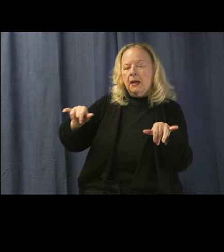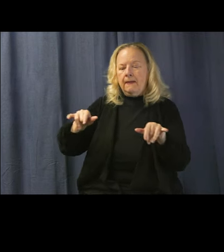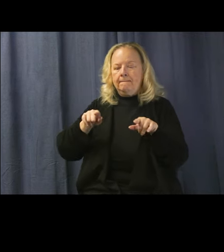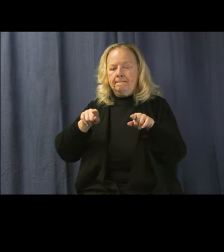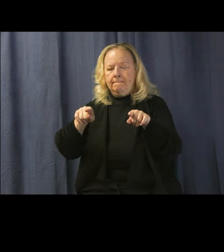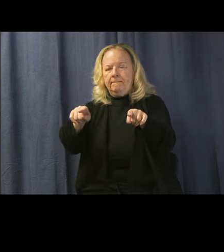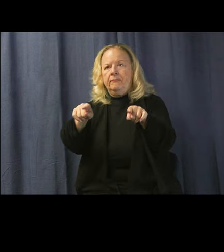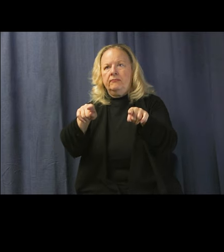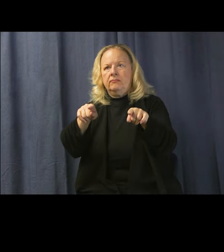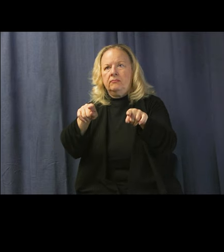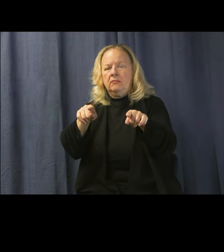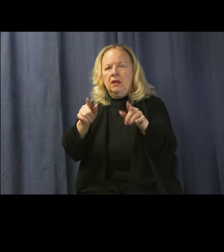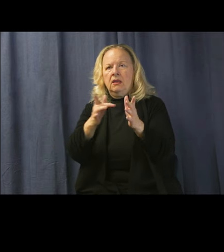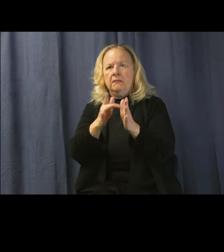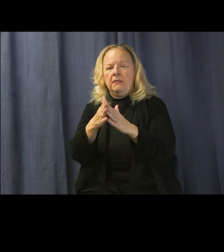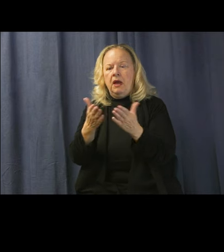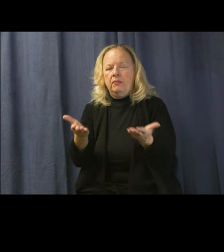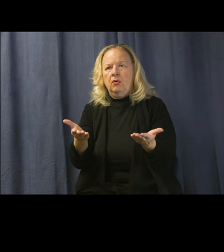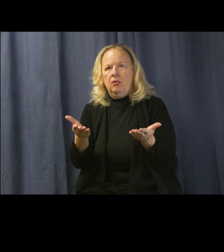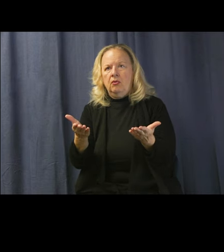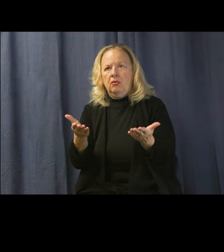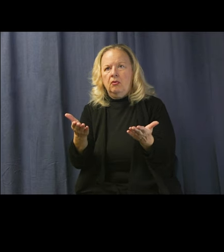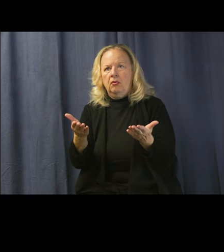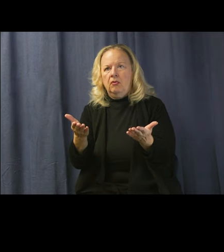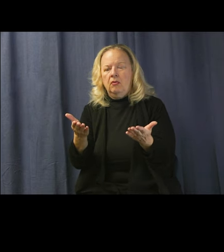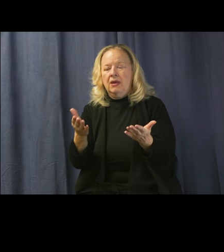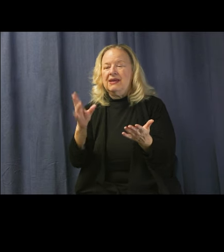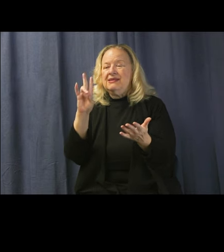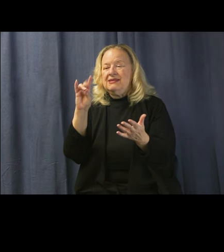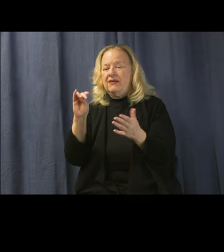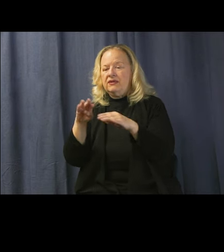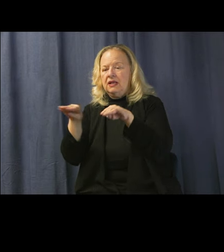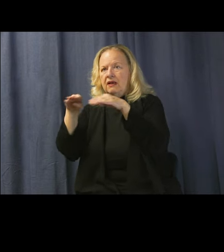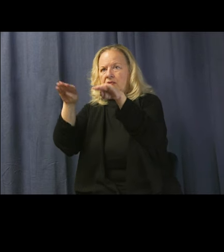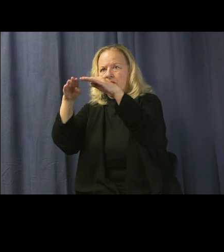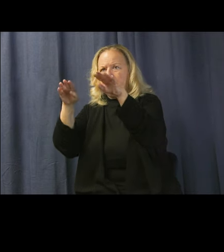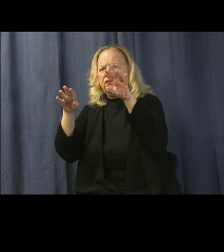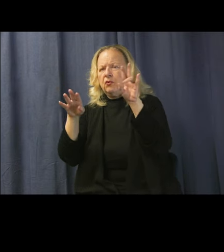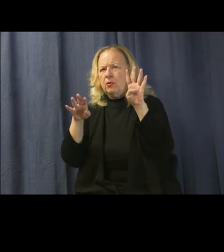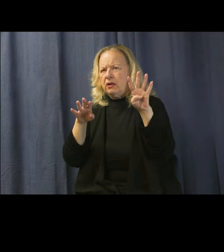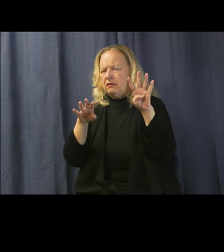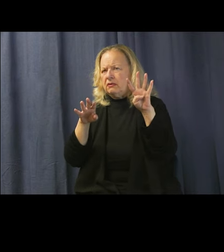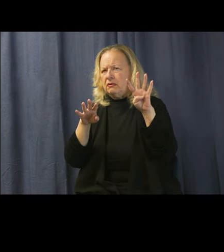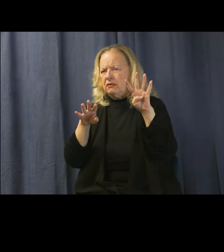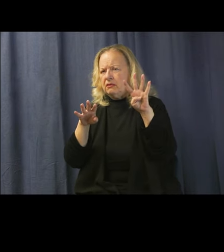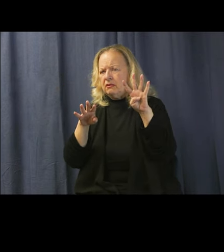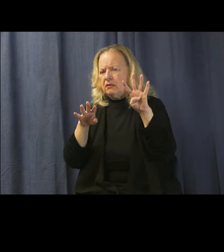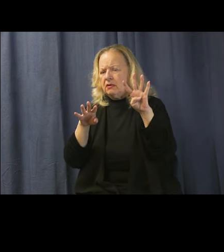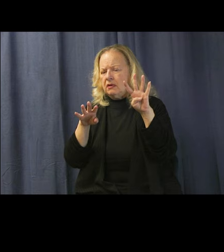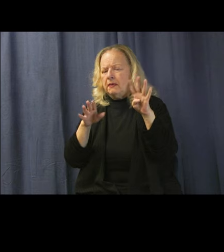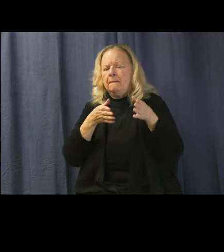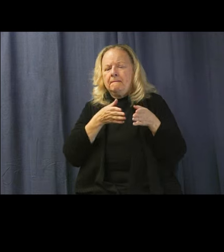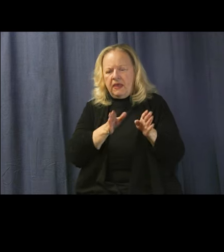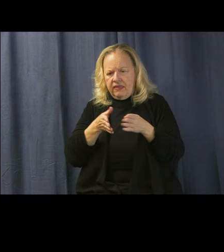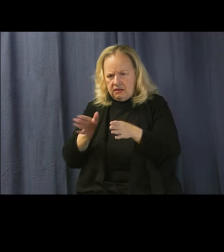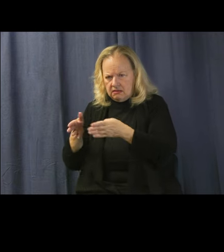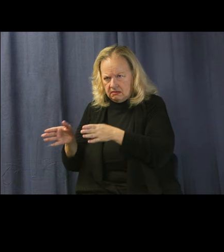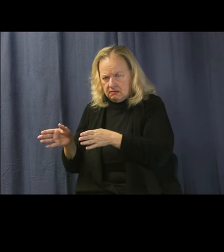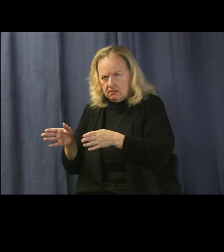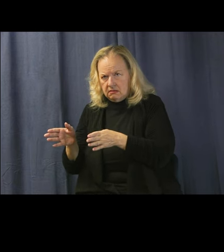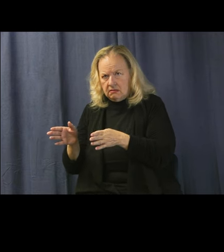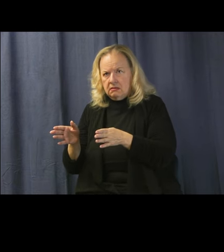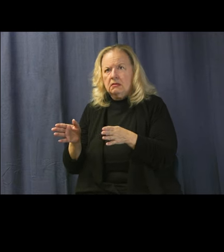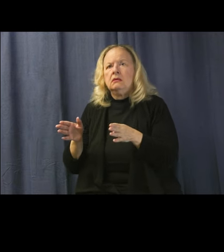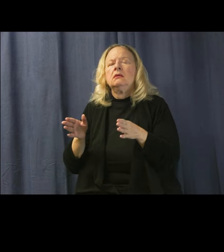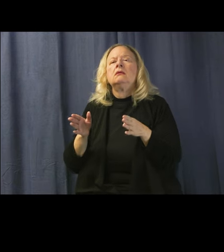One of the things when you study the Bible, beyond the 70 levels, there are four methods of study. The pardes